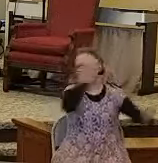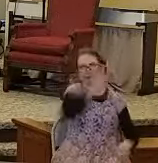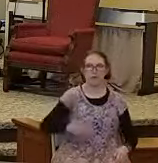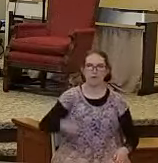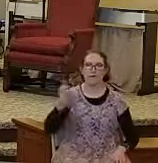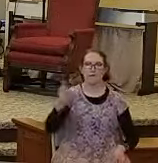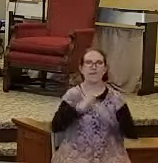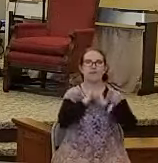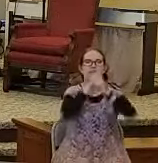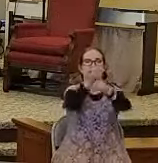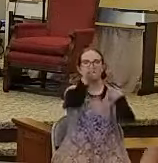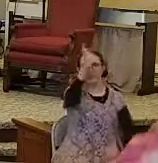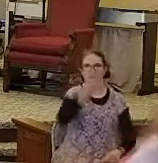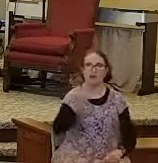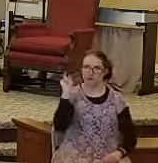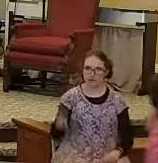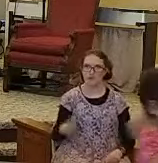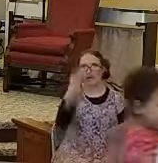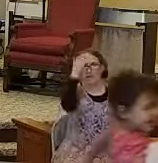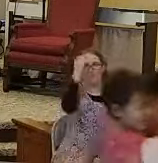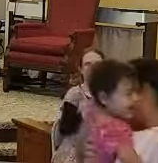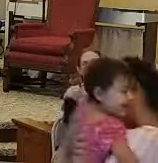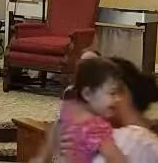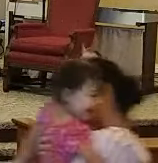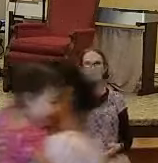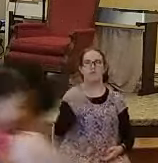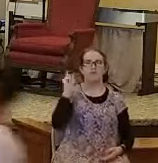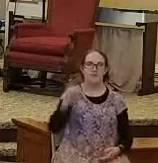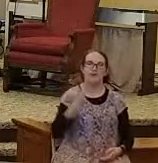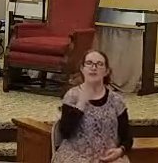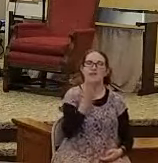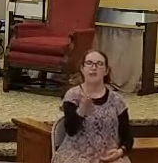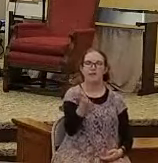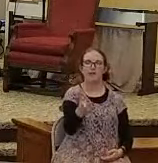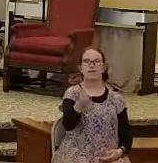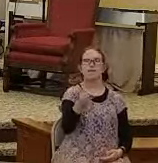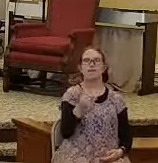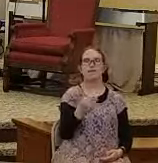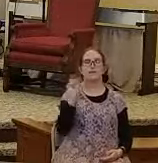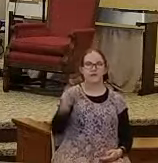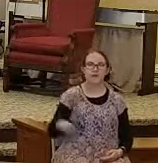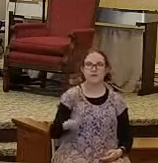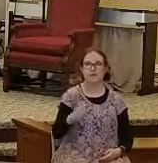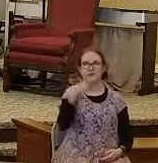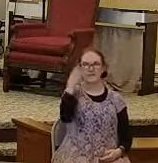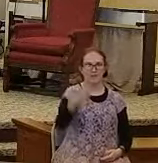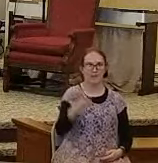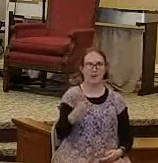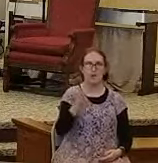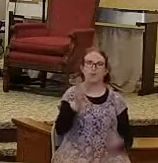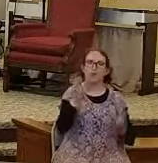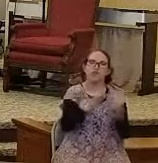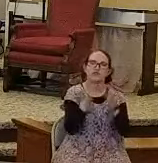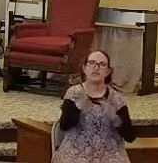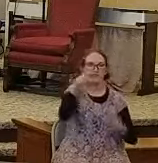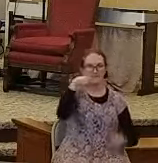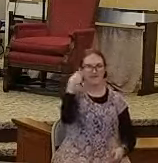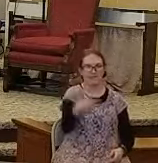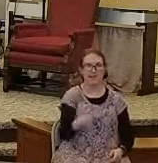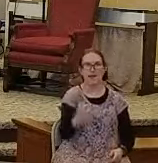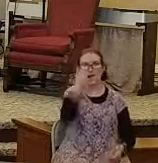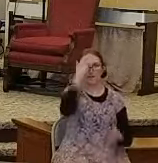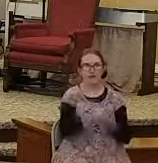We need to trust God. We need to believe God. We need to thank him for it. We need to say, this is what Jesus said.